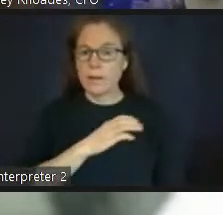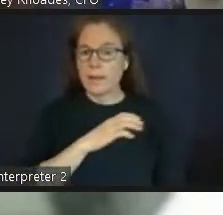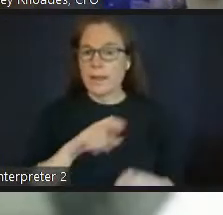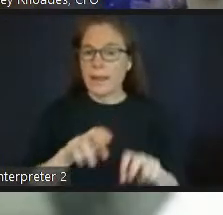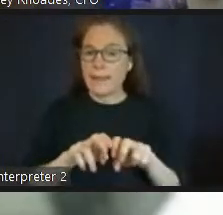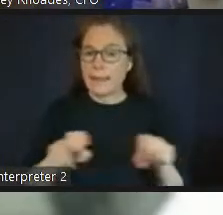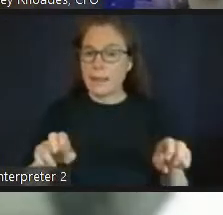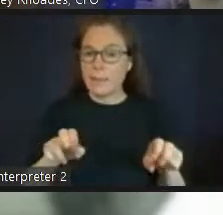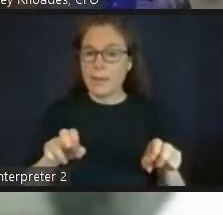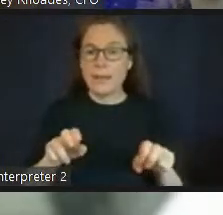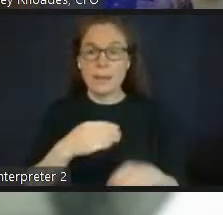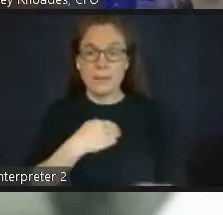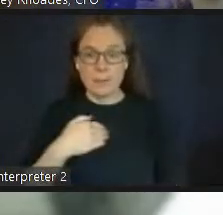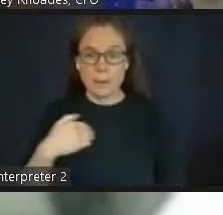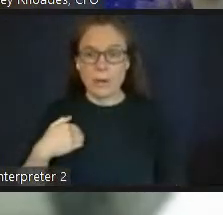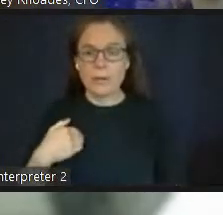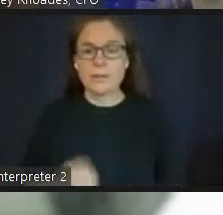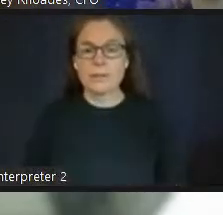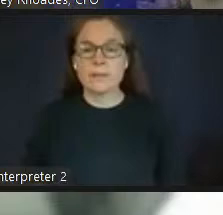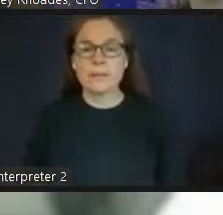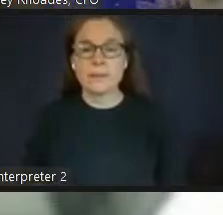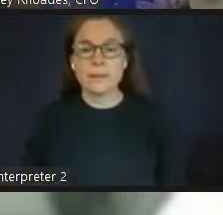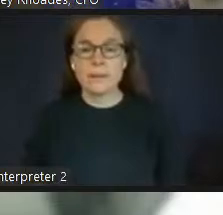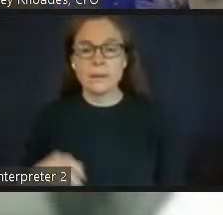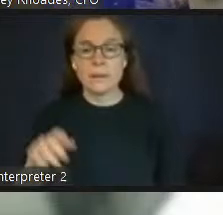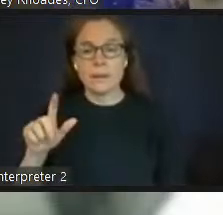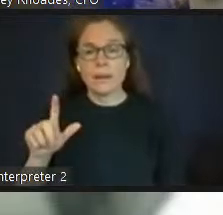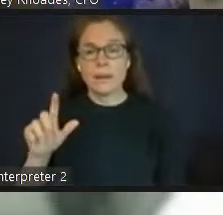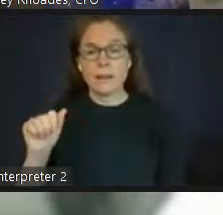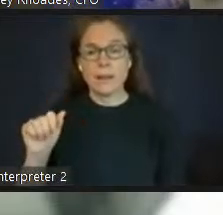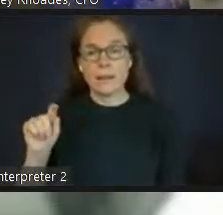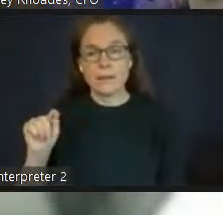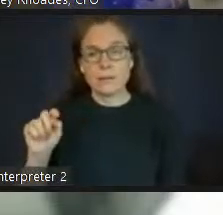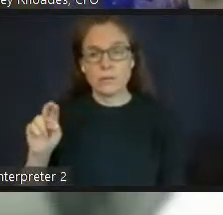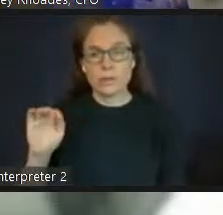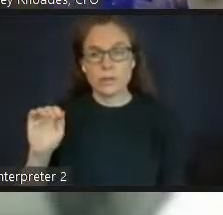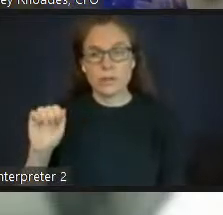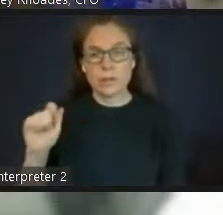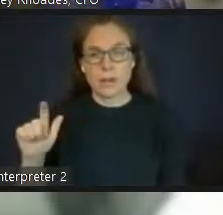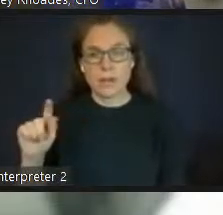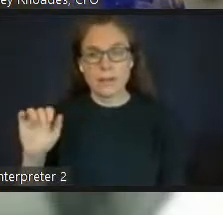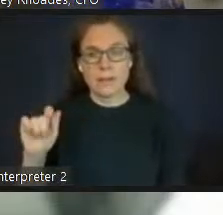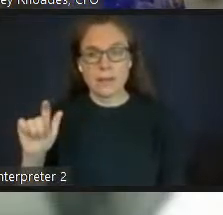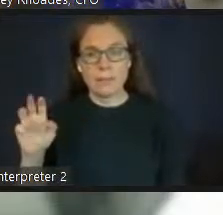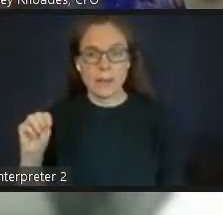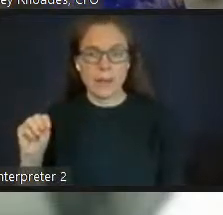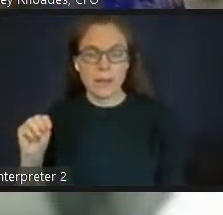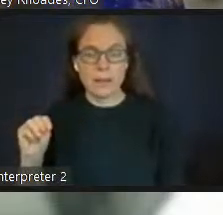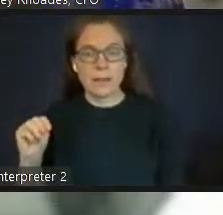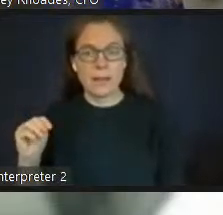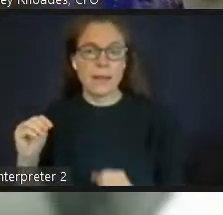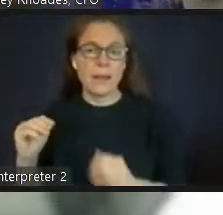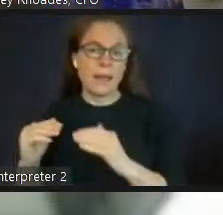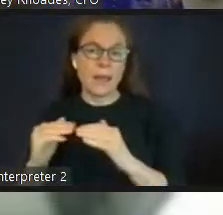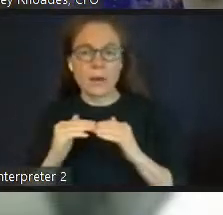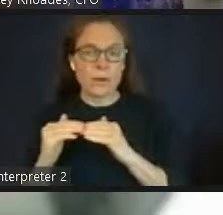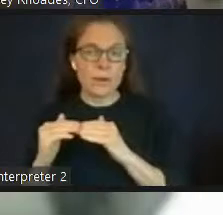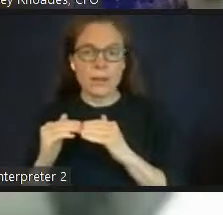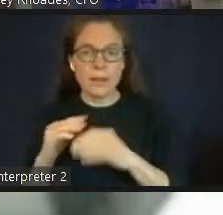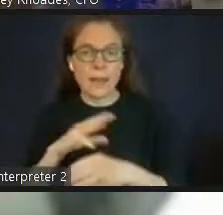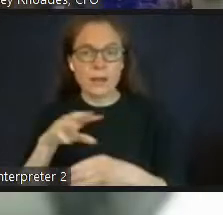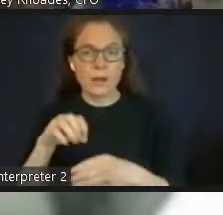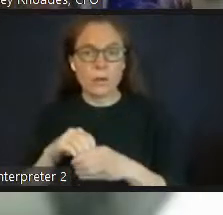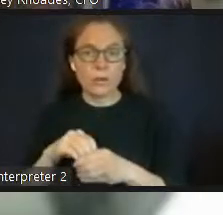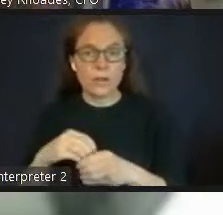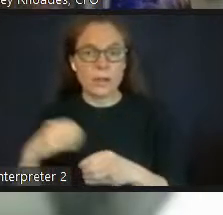committee members. For the record, my name is Latricia Tillman. I'm the Chief Equity and Inclusion Officer, and I just want to begin by